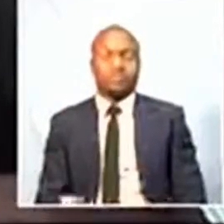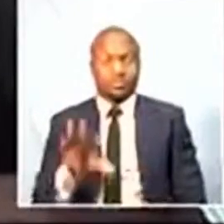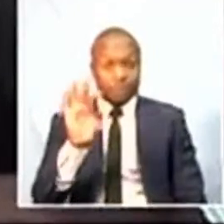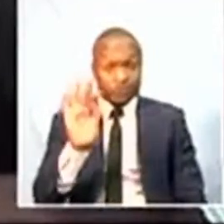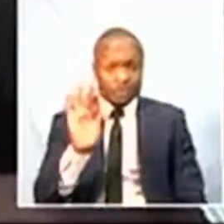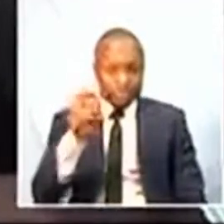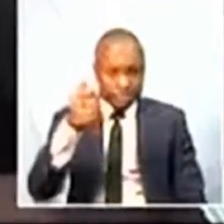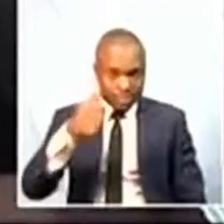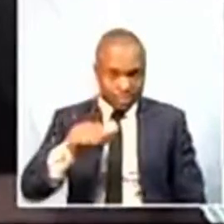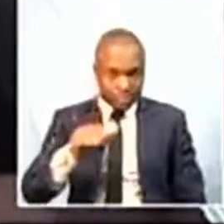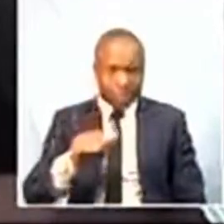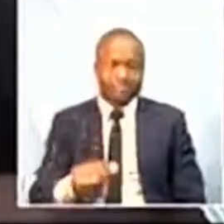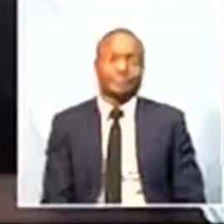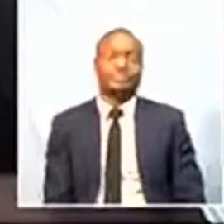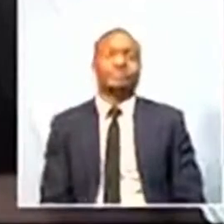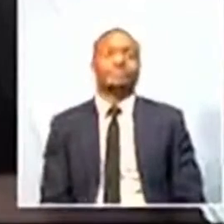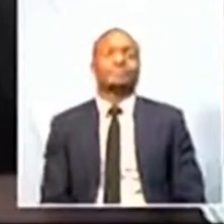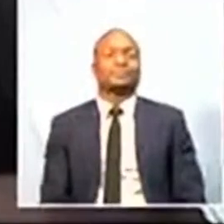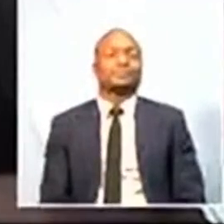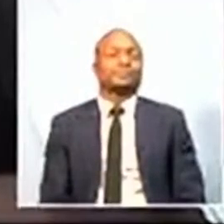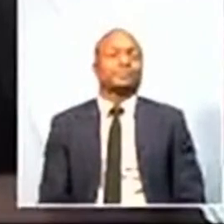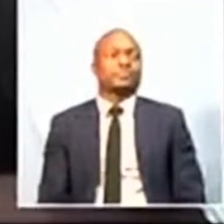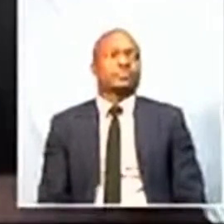9 and 10.